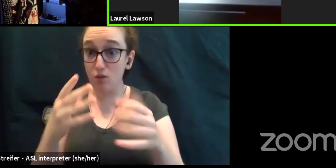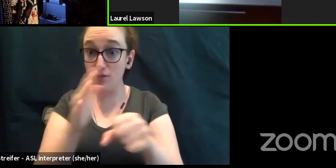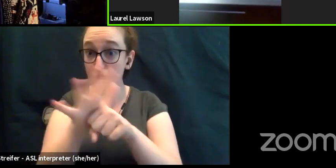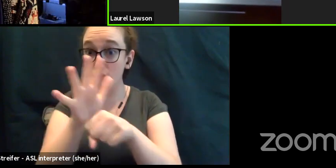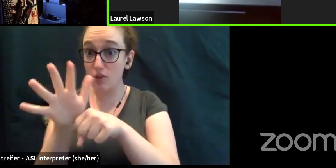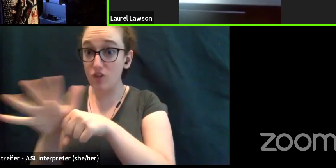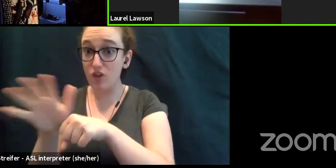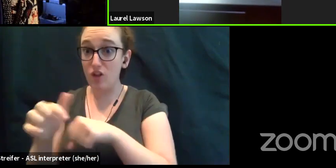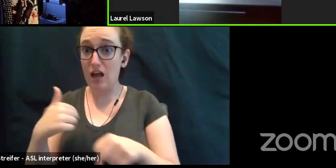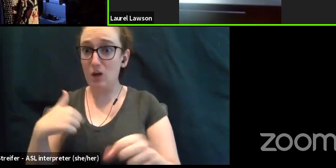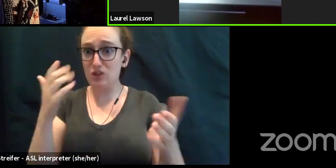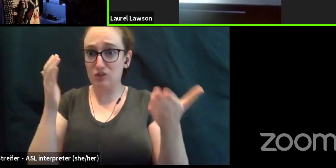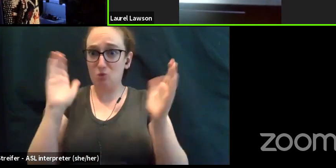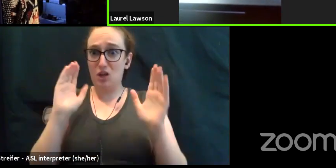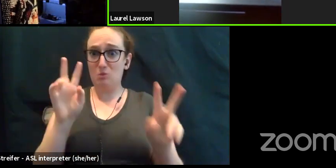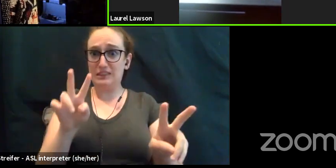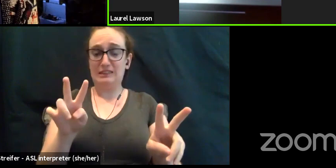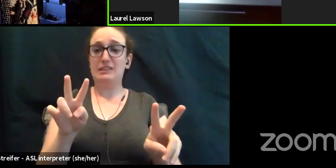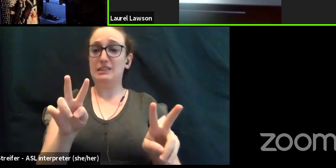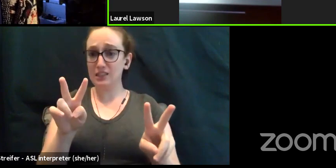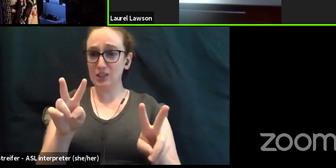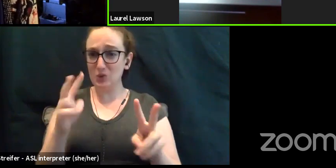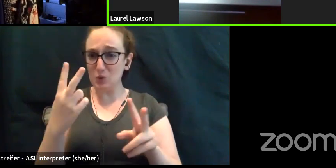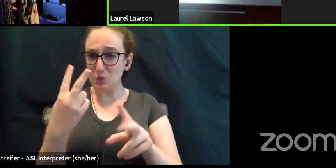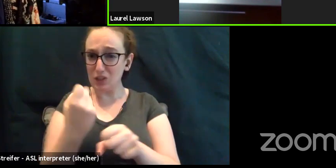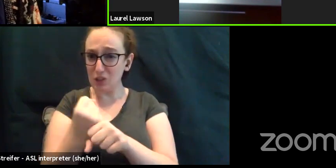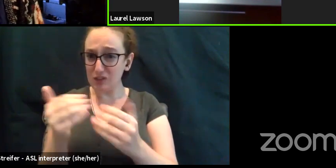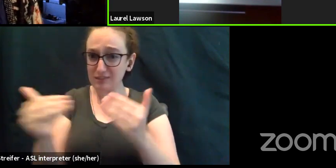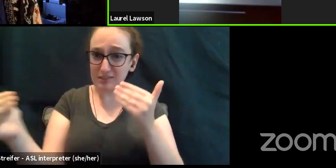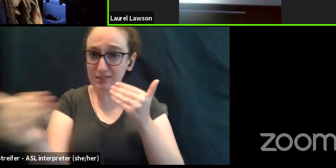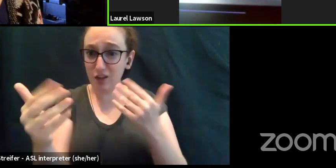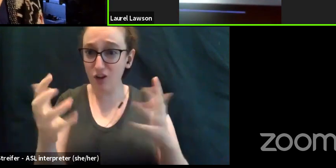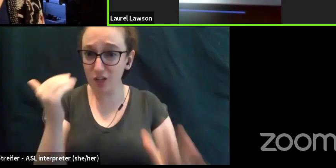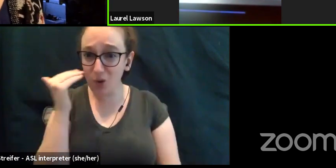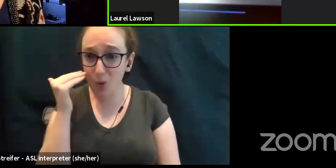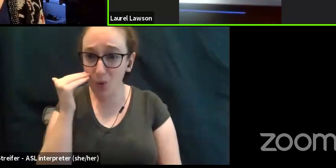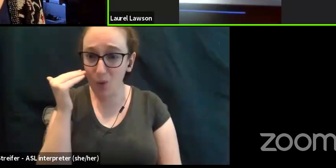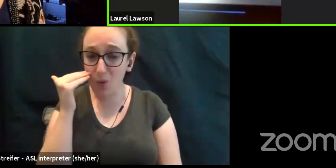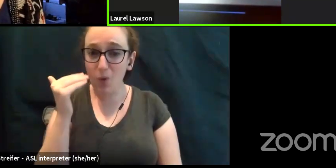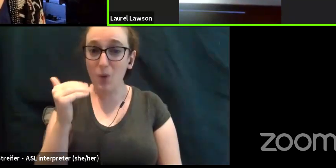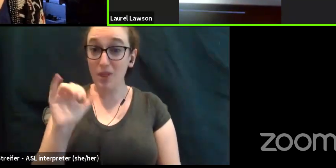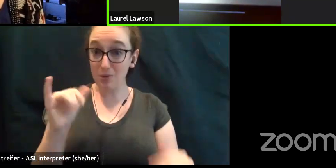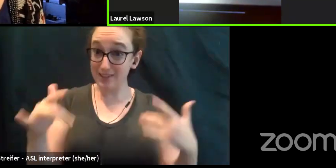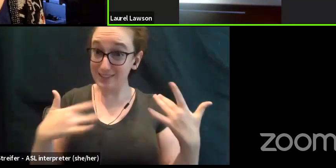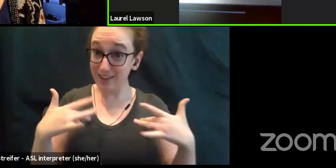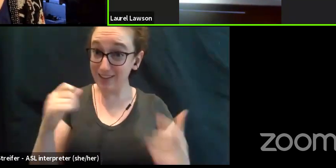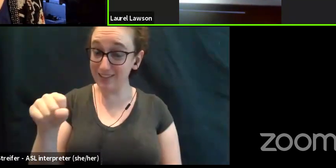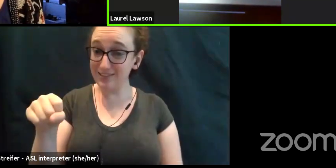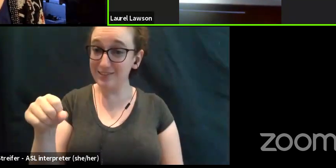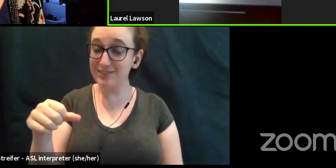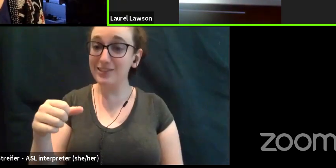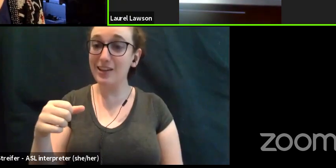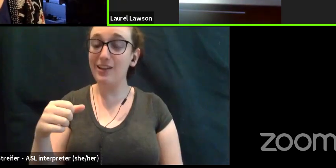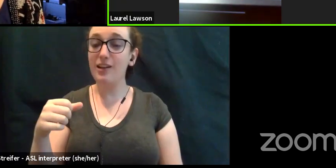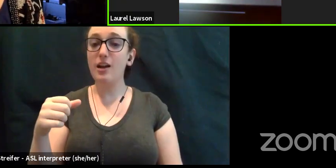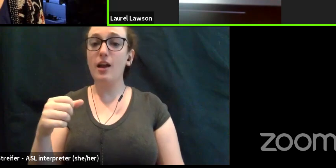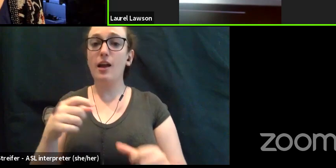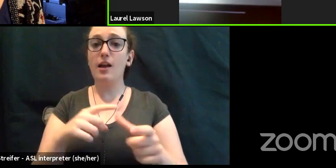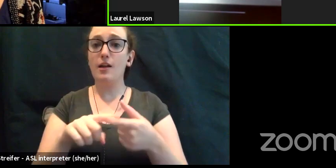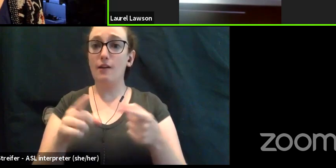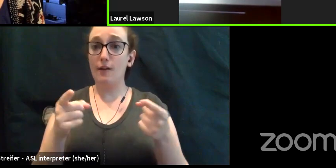of scary years in advance. It was really exciting. And I've